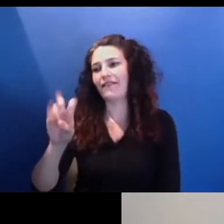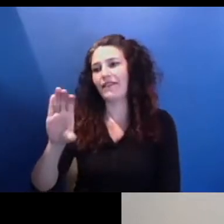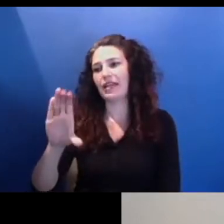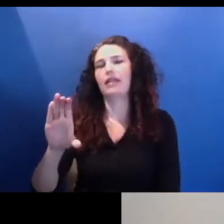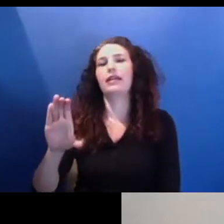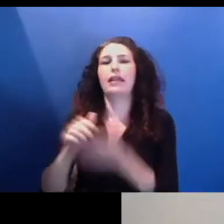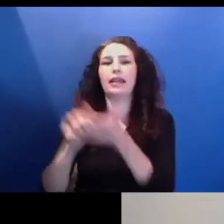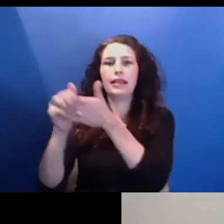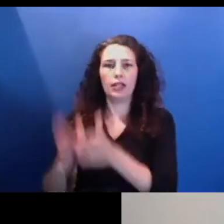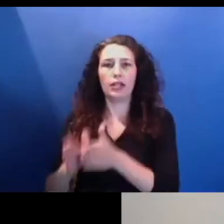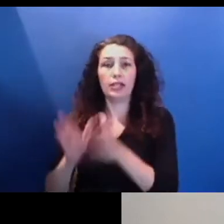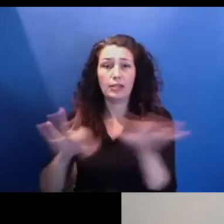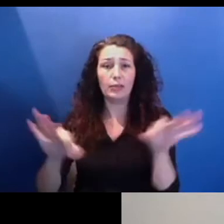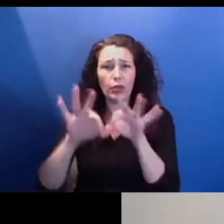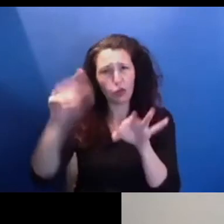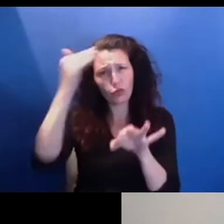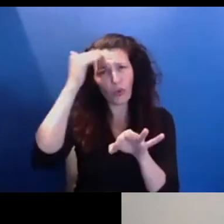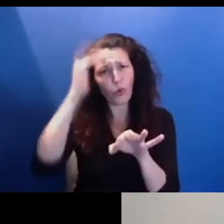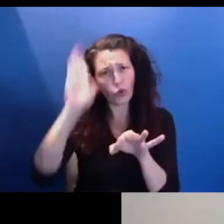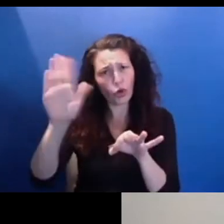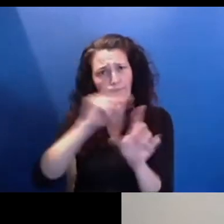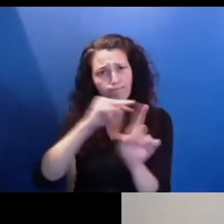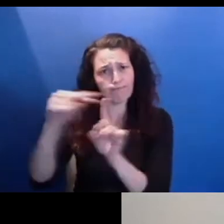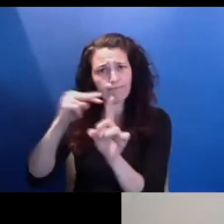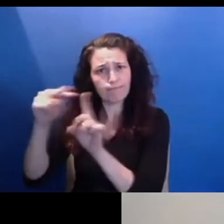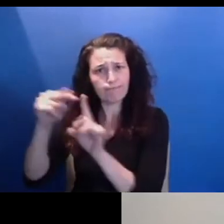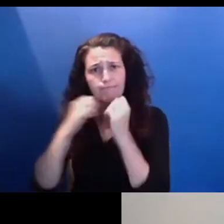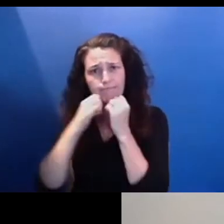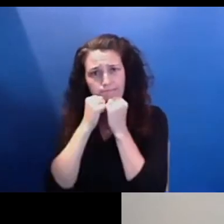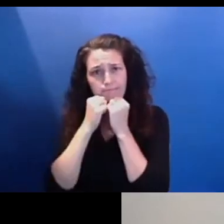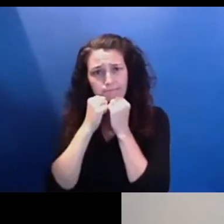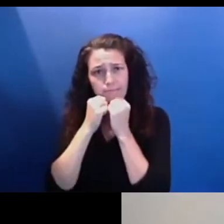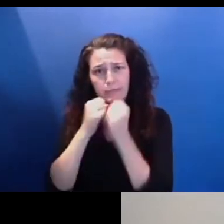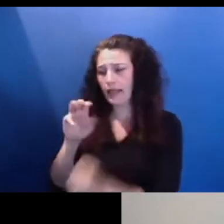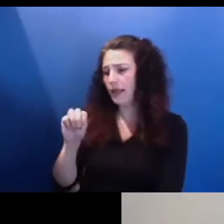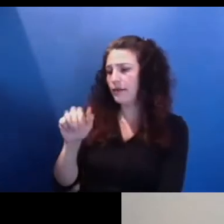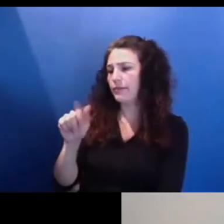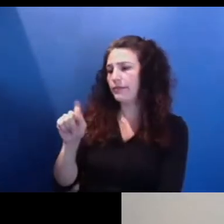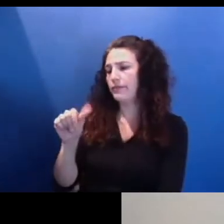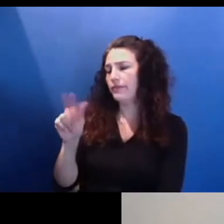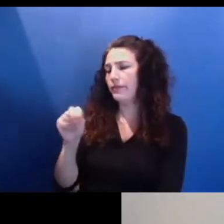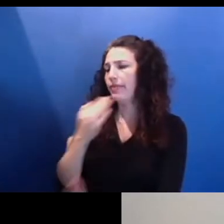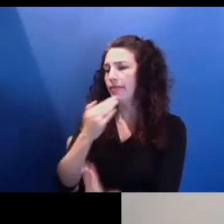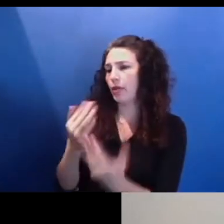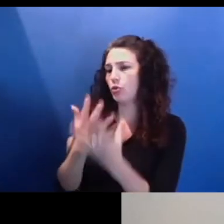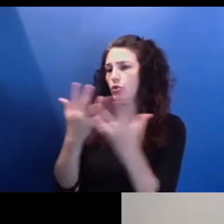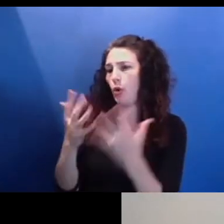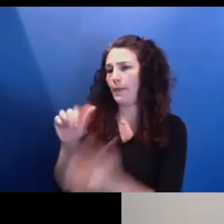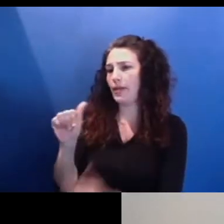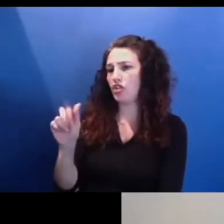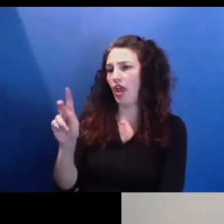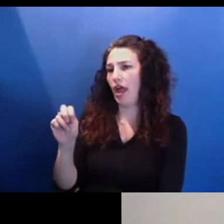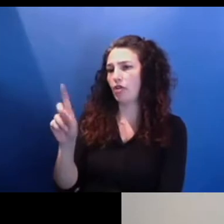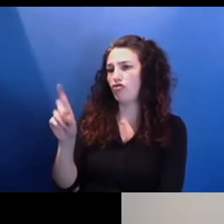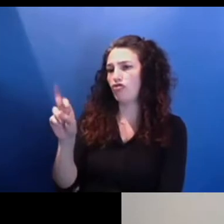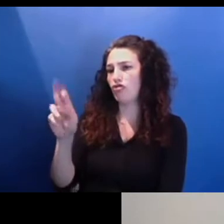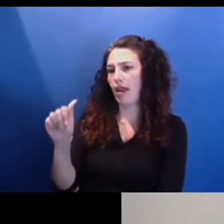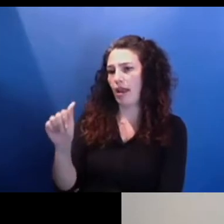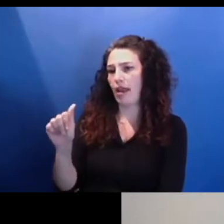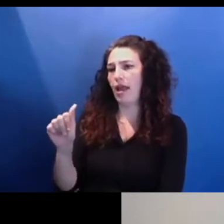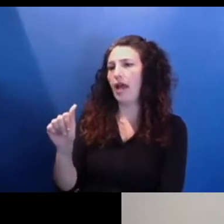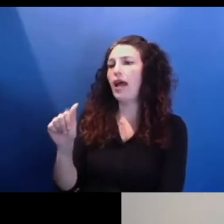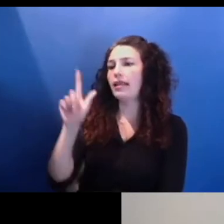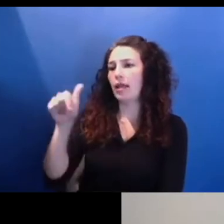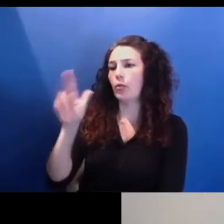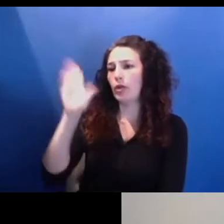matters. Thank you so much for that, Andrea. In a moment, we're going to pose the same question to Anastasia, but I want to remind you that